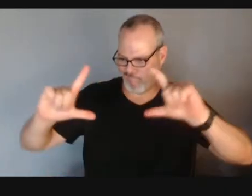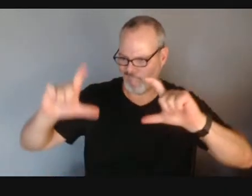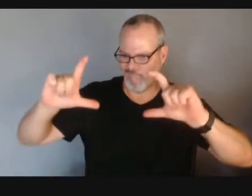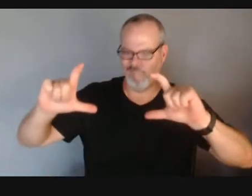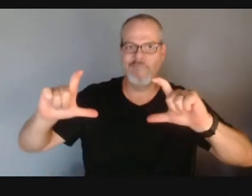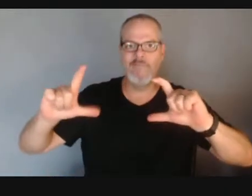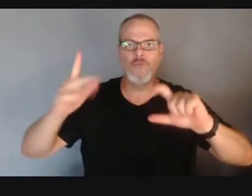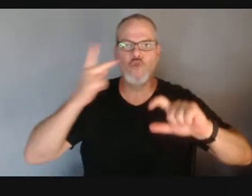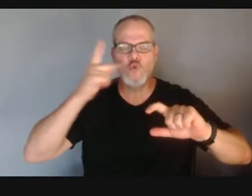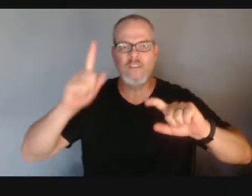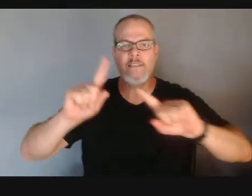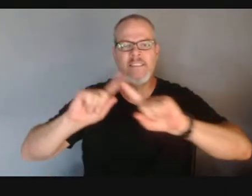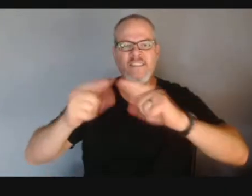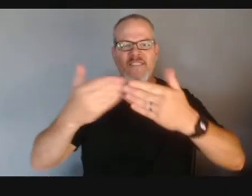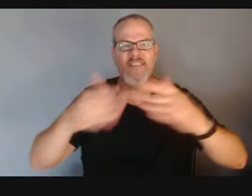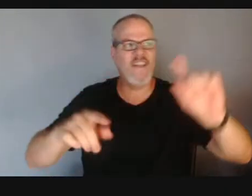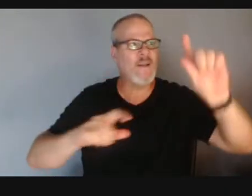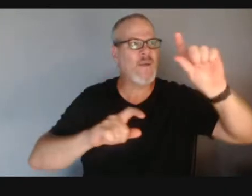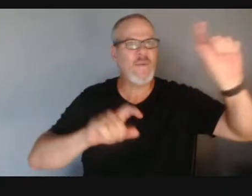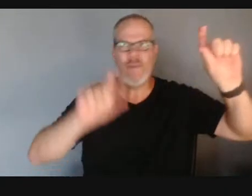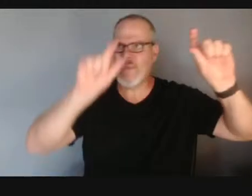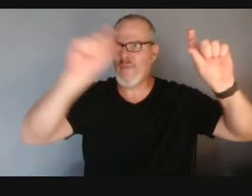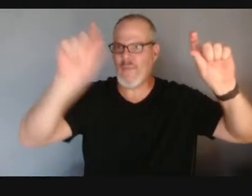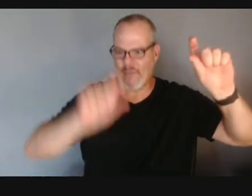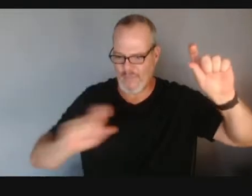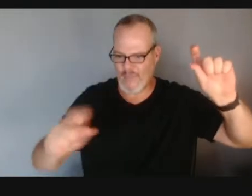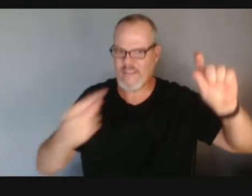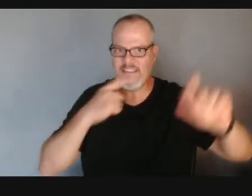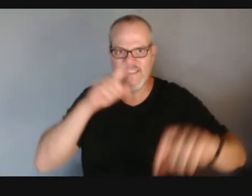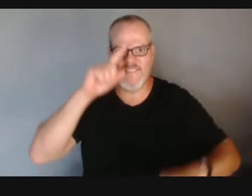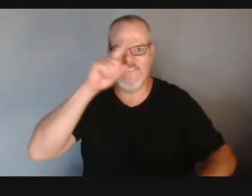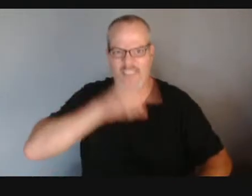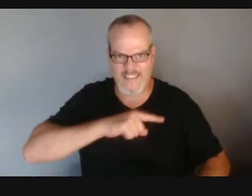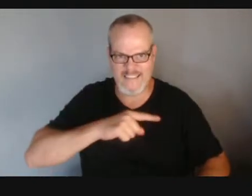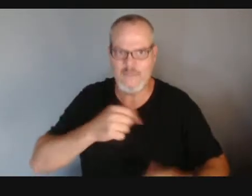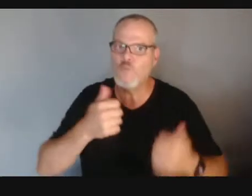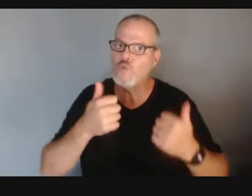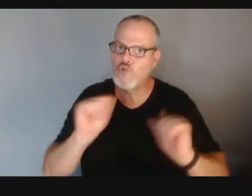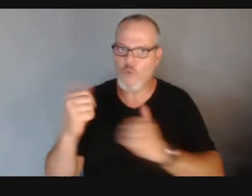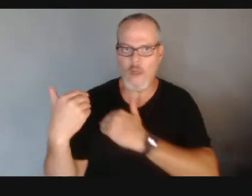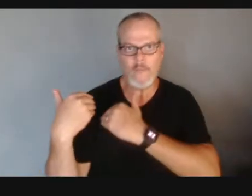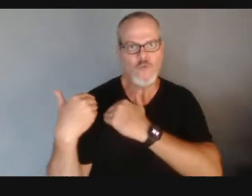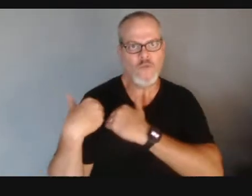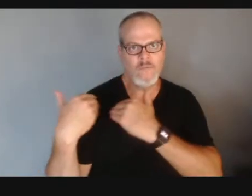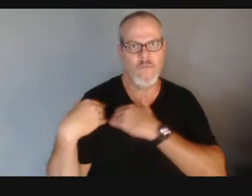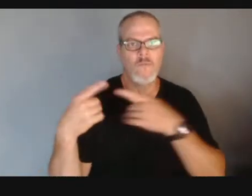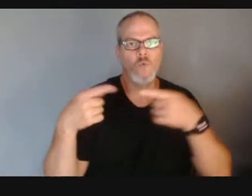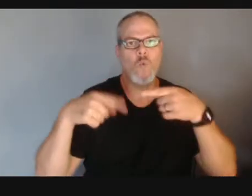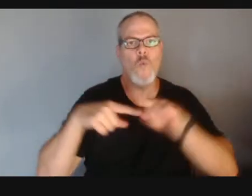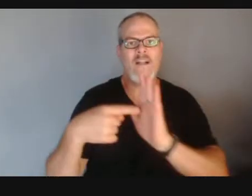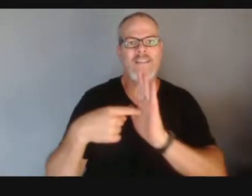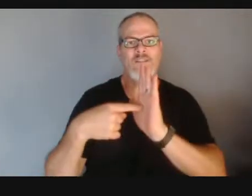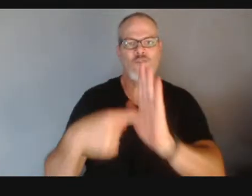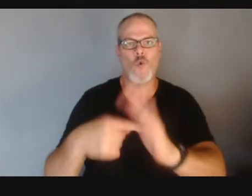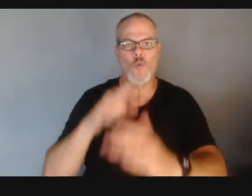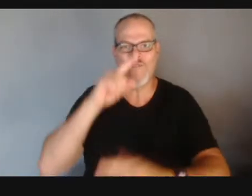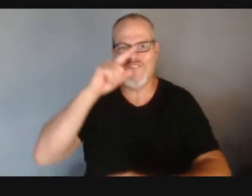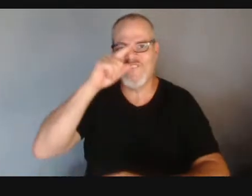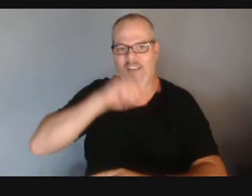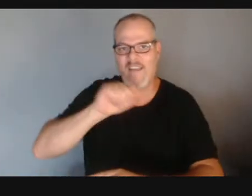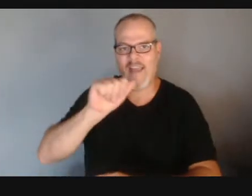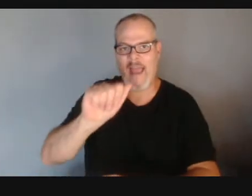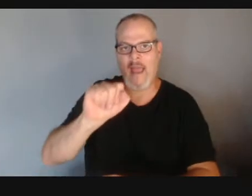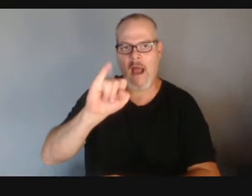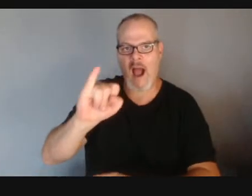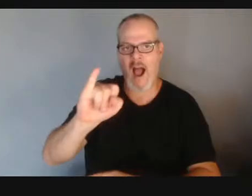multiple things indicating that it's fake. We try and be responsible while showing you fake AI generated